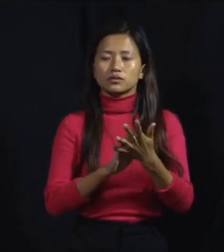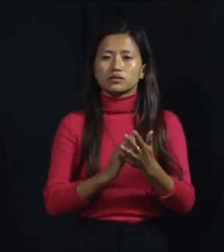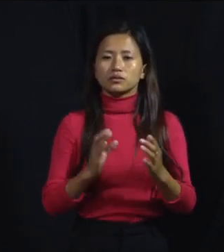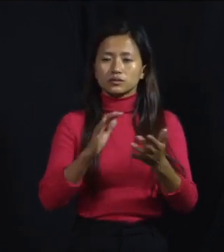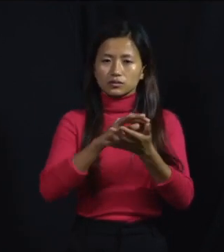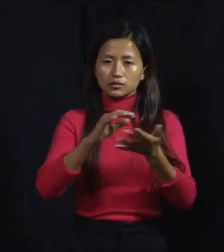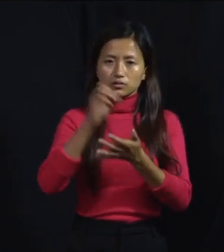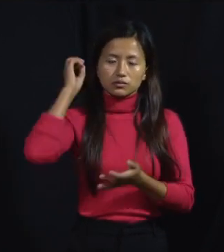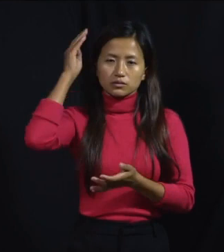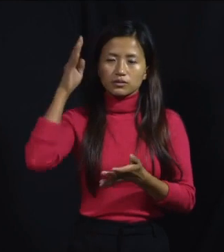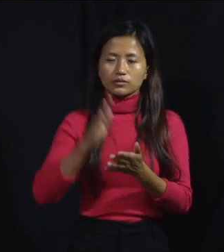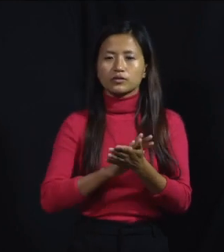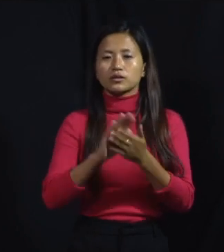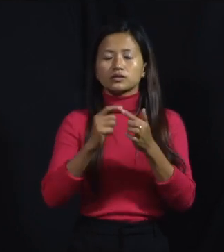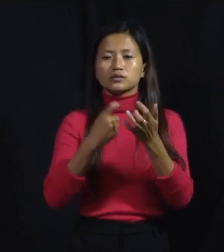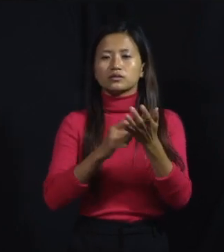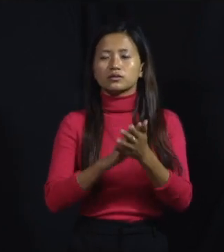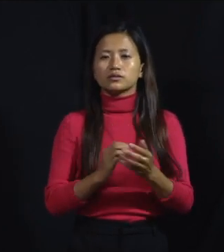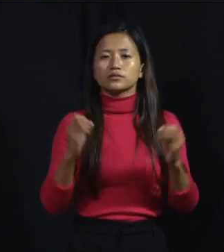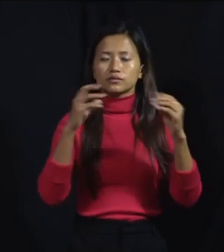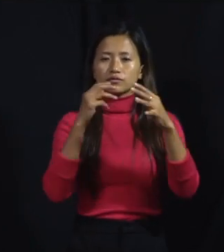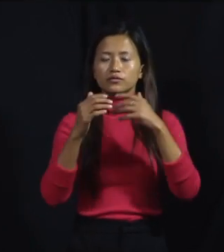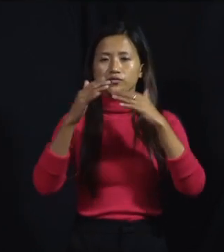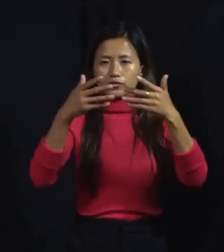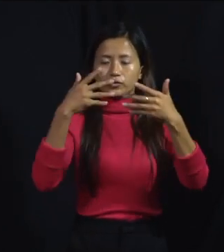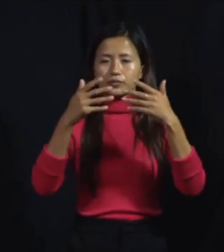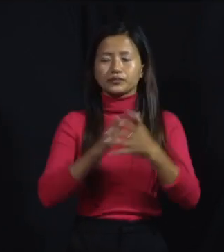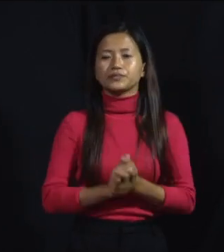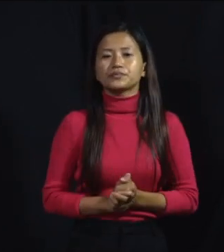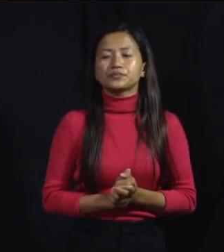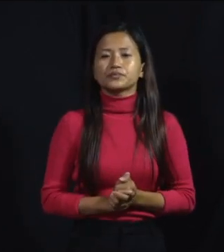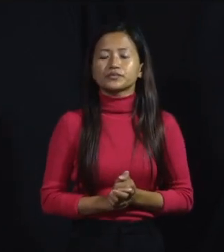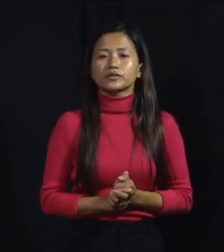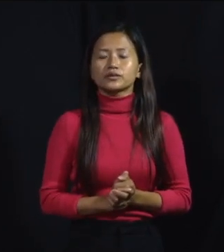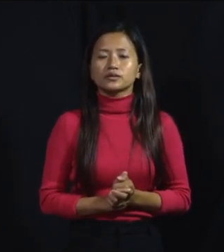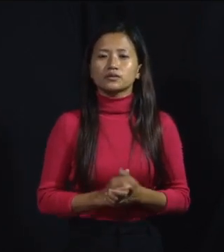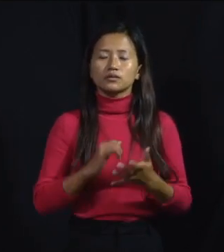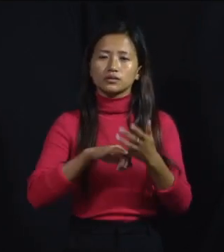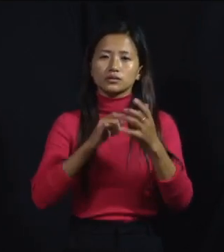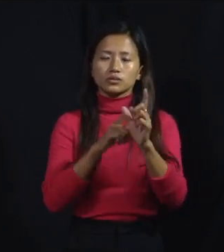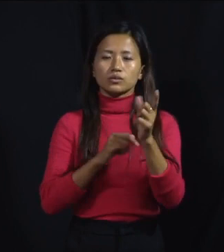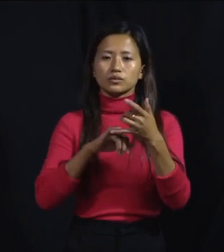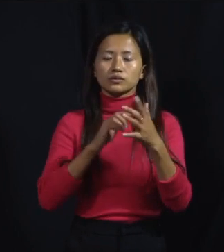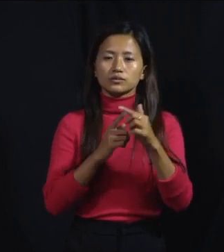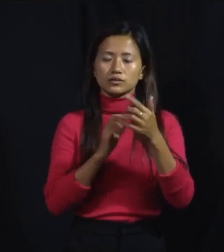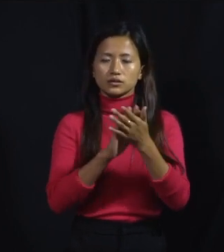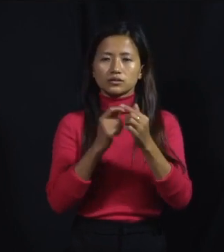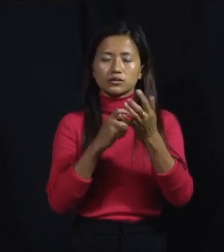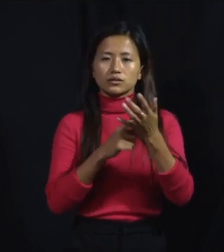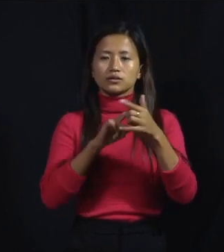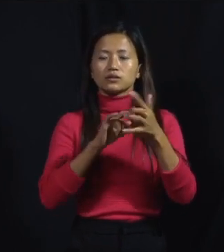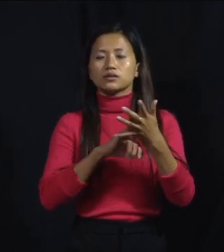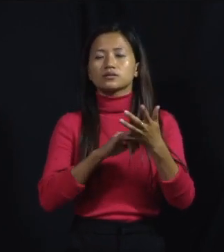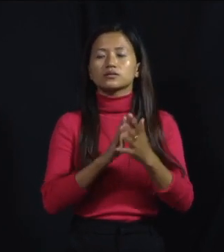of hereditary and environment. Okay. And then synthesis. So what do you mean by synthesis?